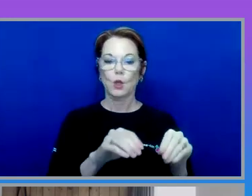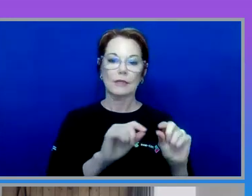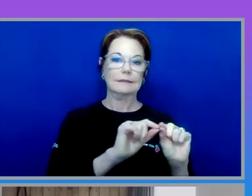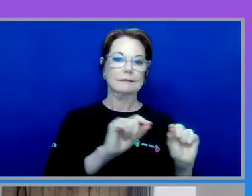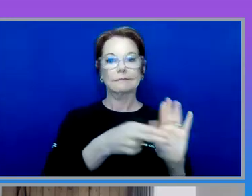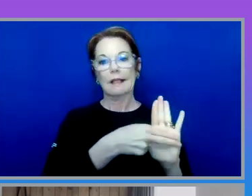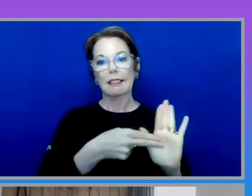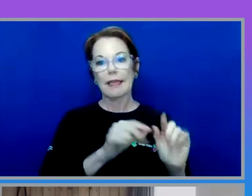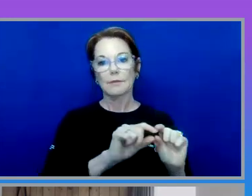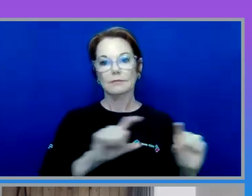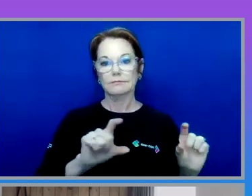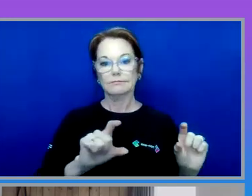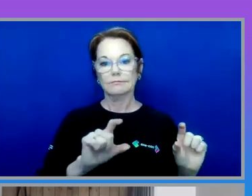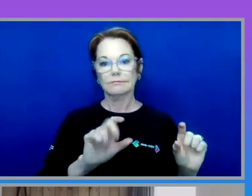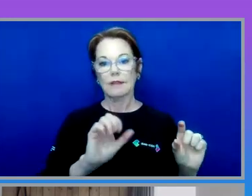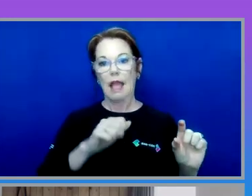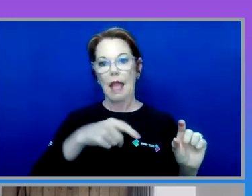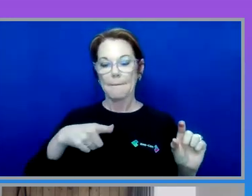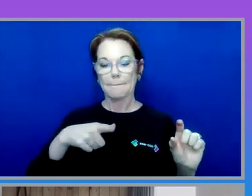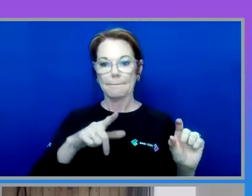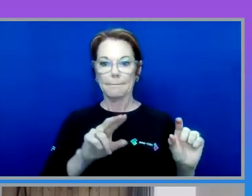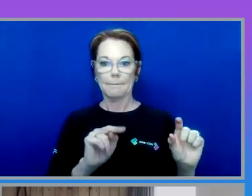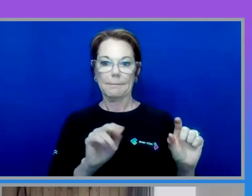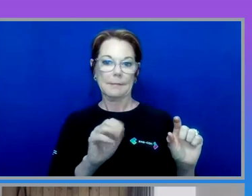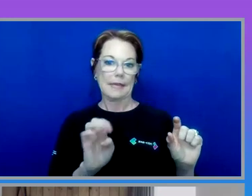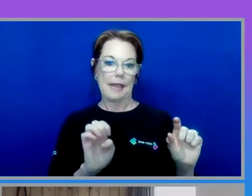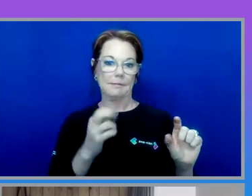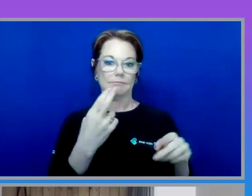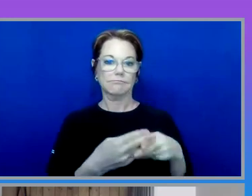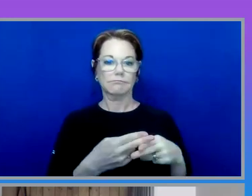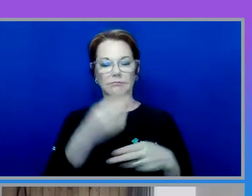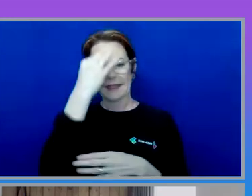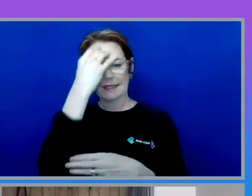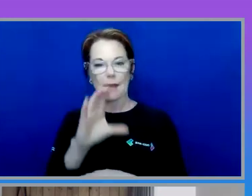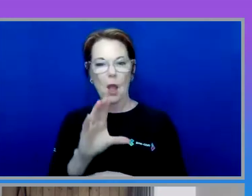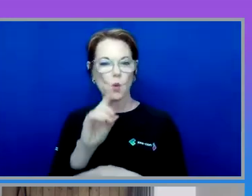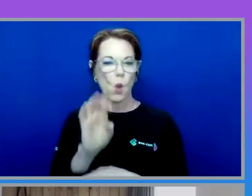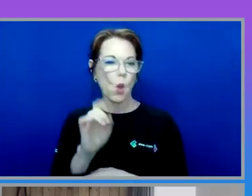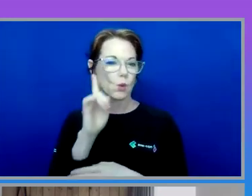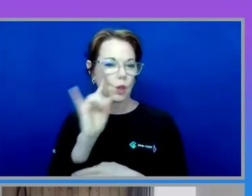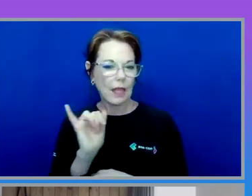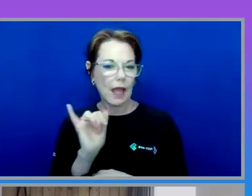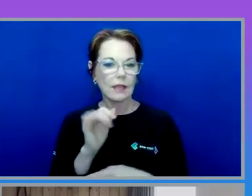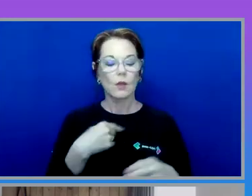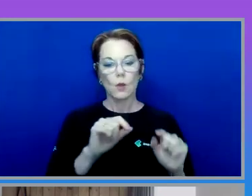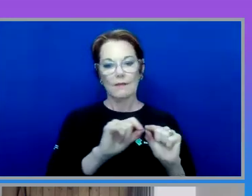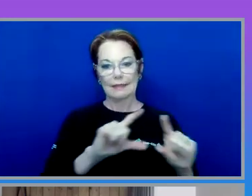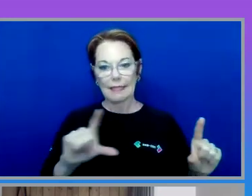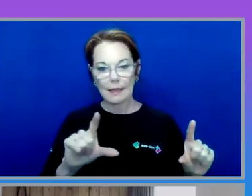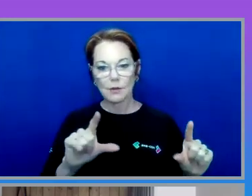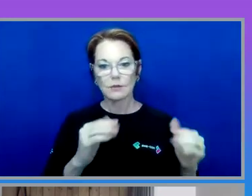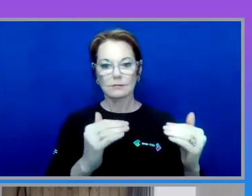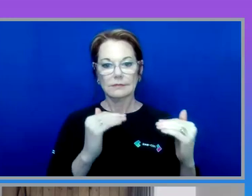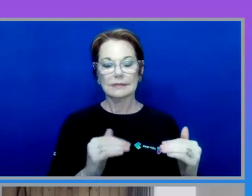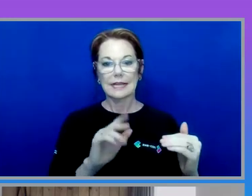of application name. Let's think about what the rendered code might look like. We have a label with the class of label. The